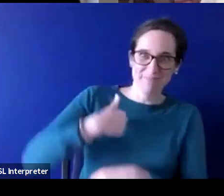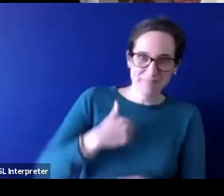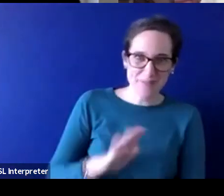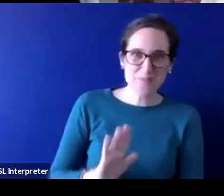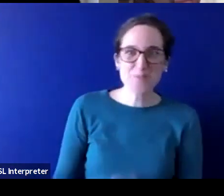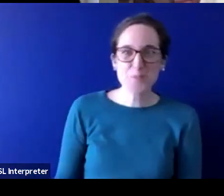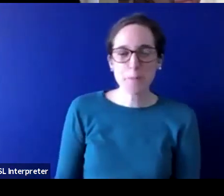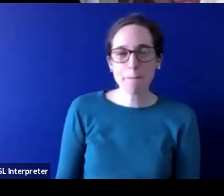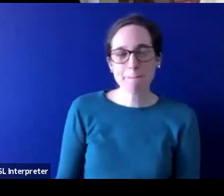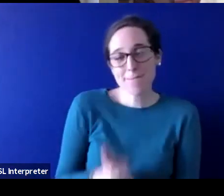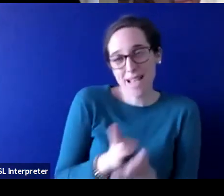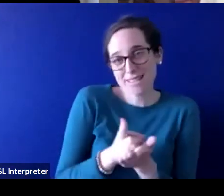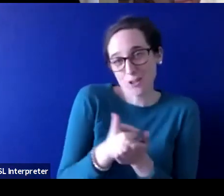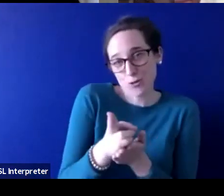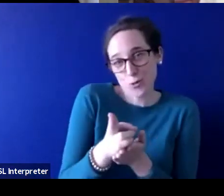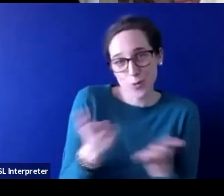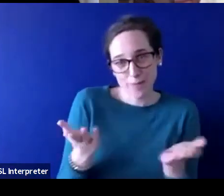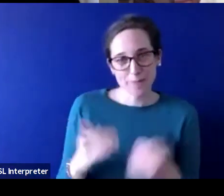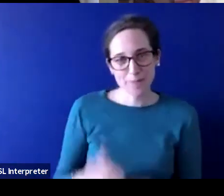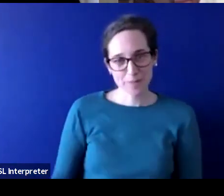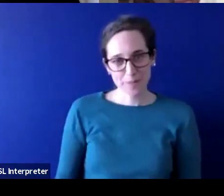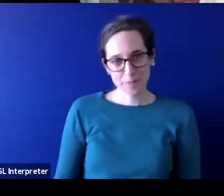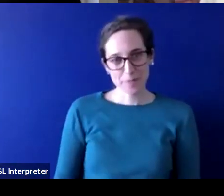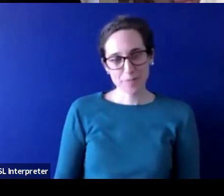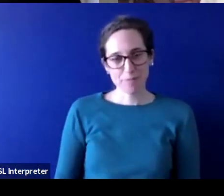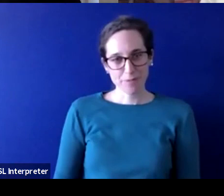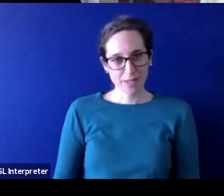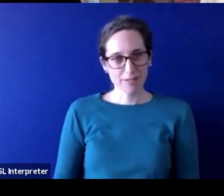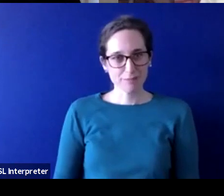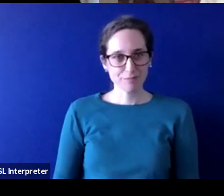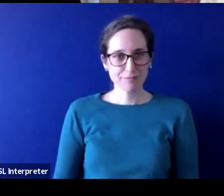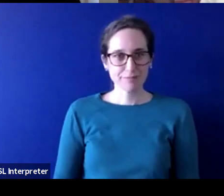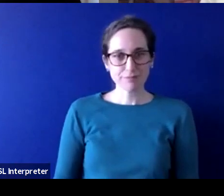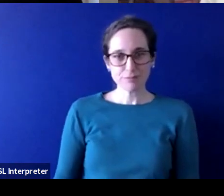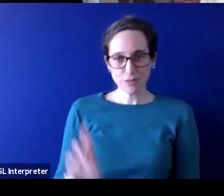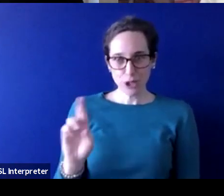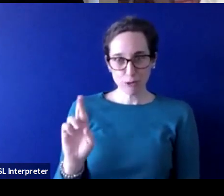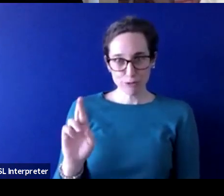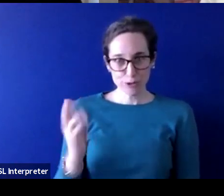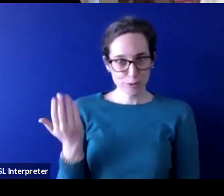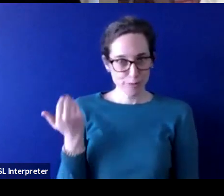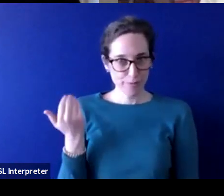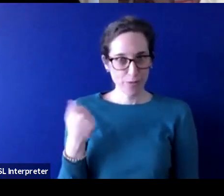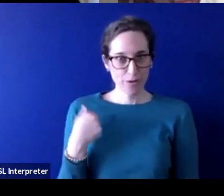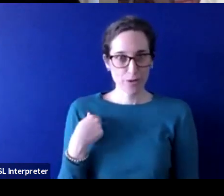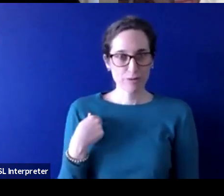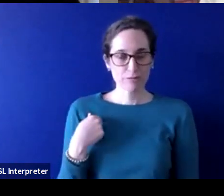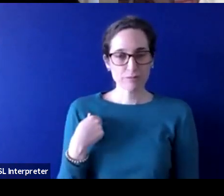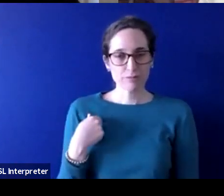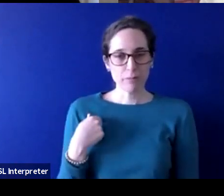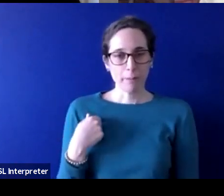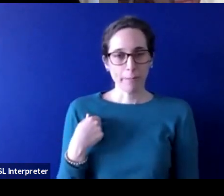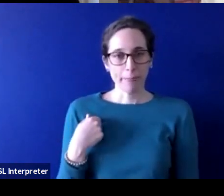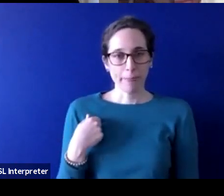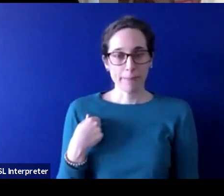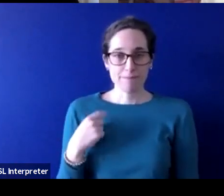man. It's just the honest truth, because like a perfect point Richard said that you commend him on was that you